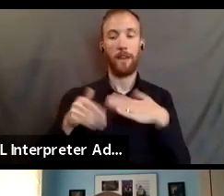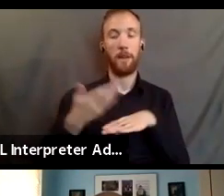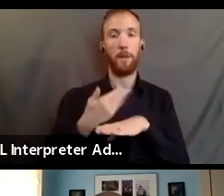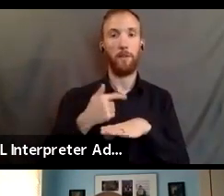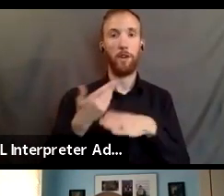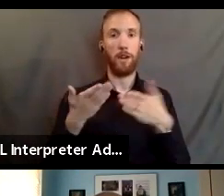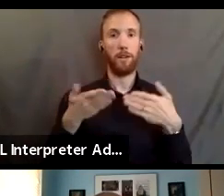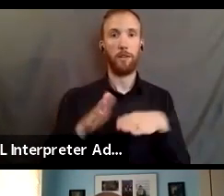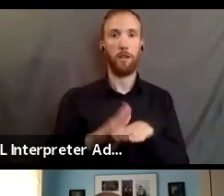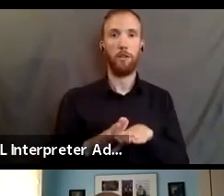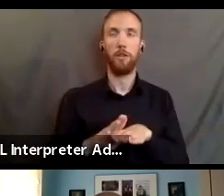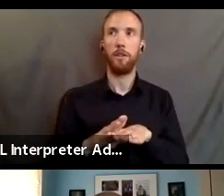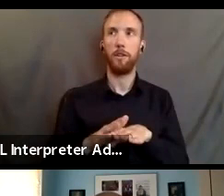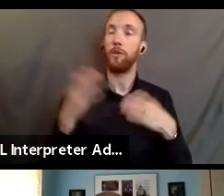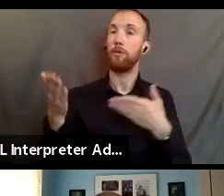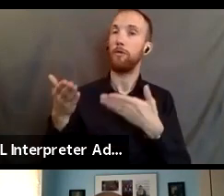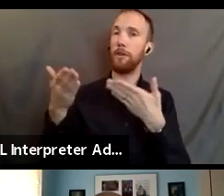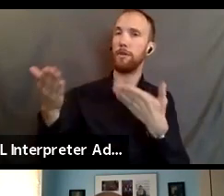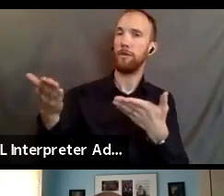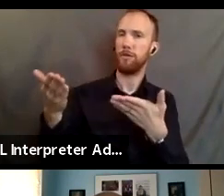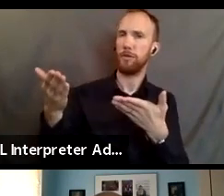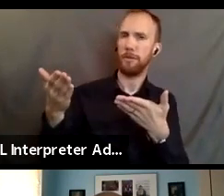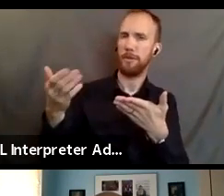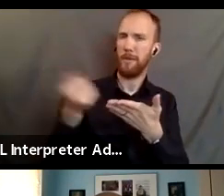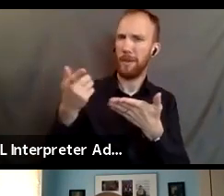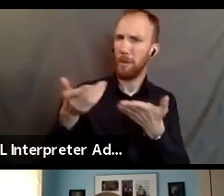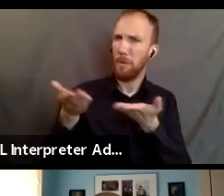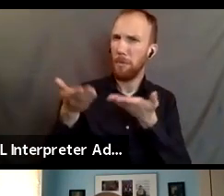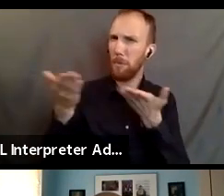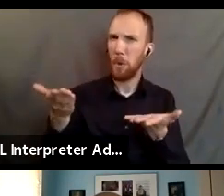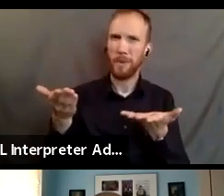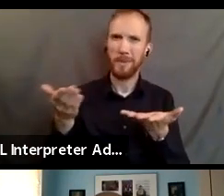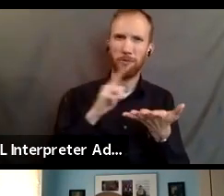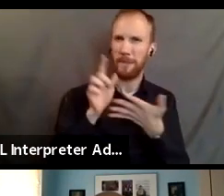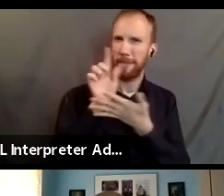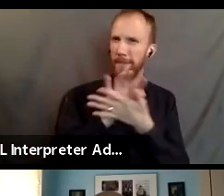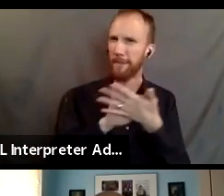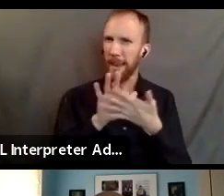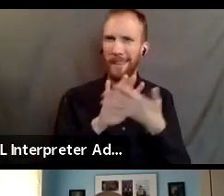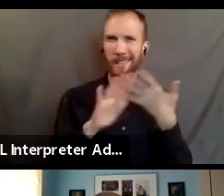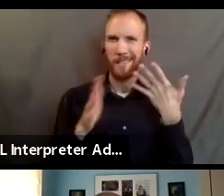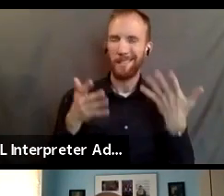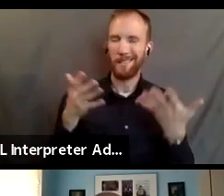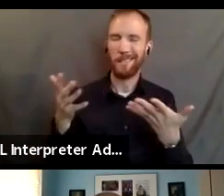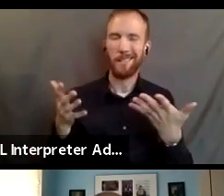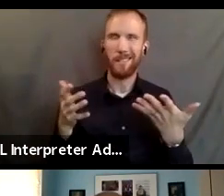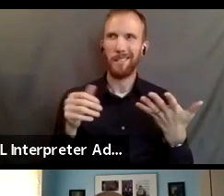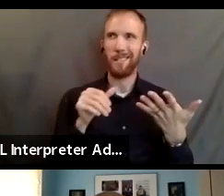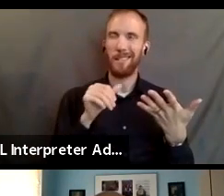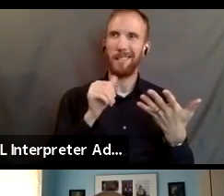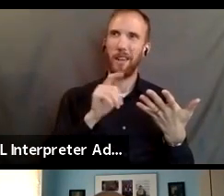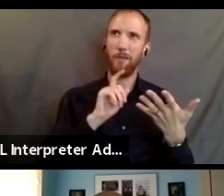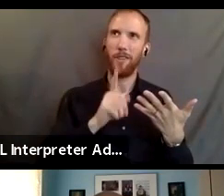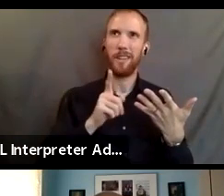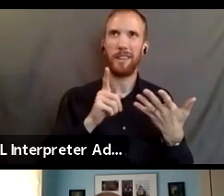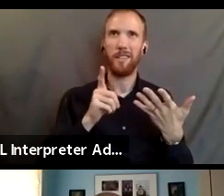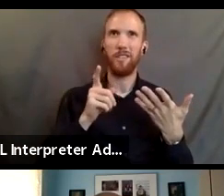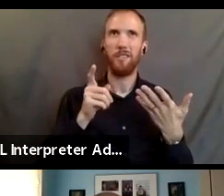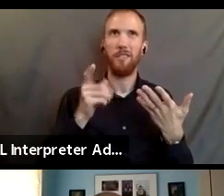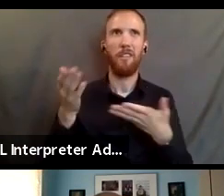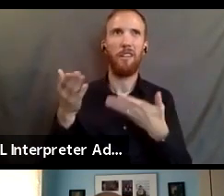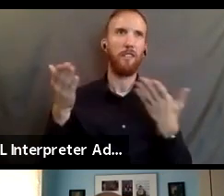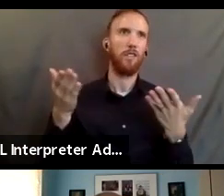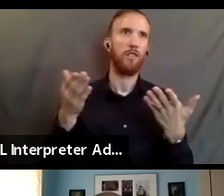does not it is vague at best and it really doesn't give um real substance and